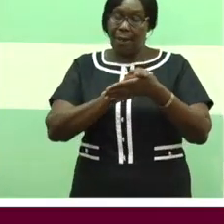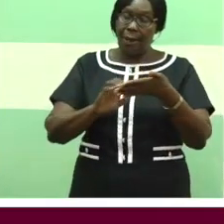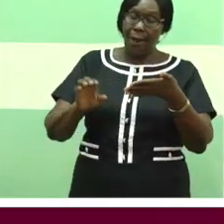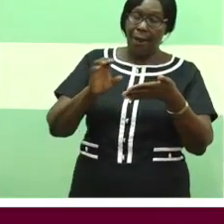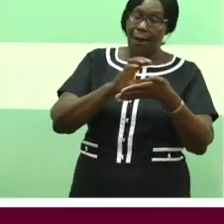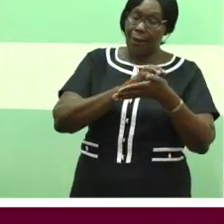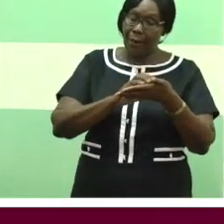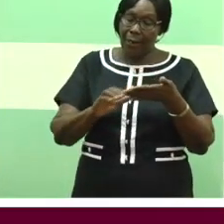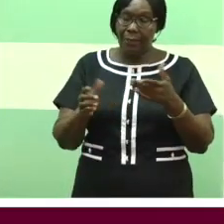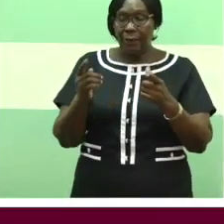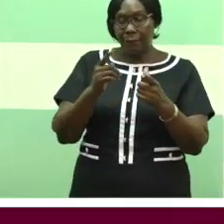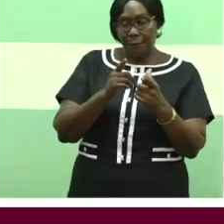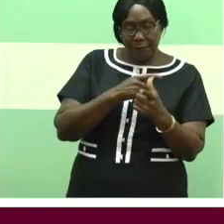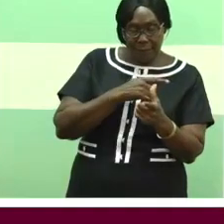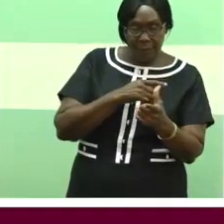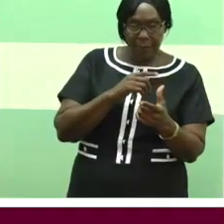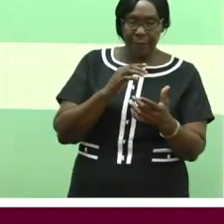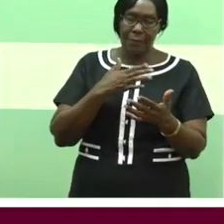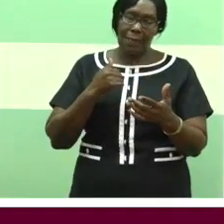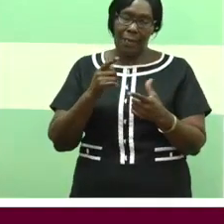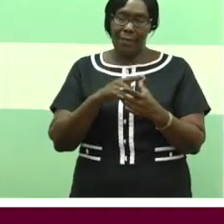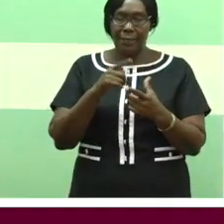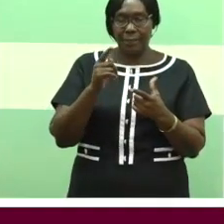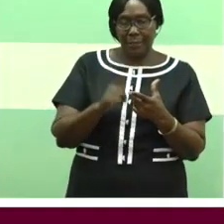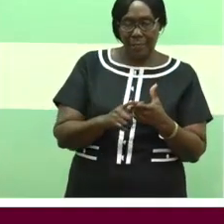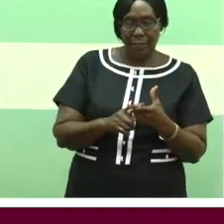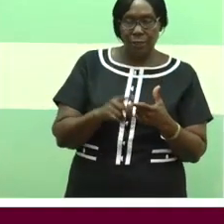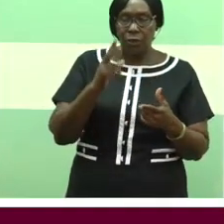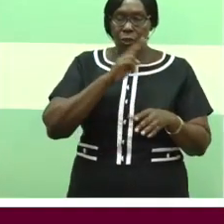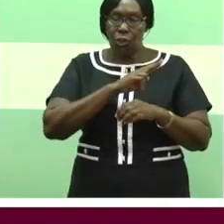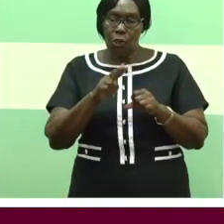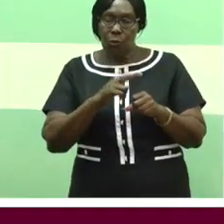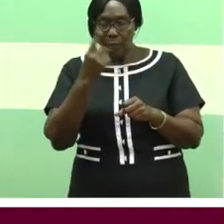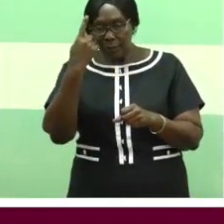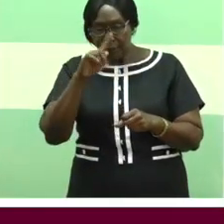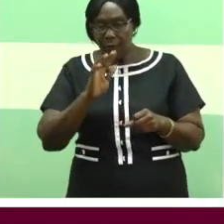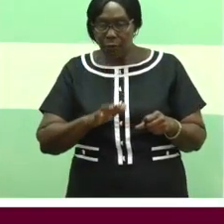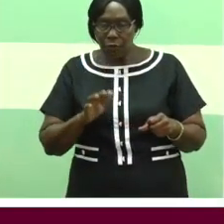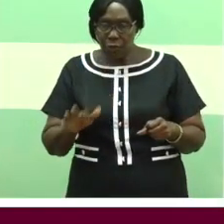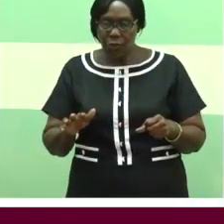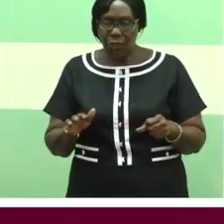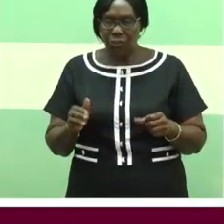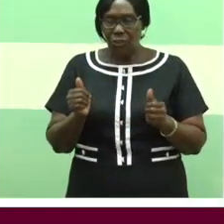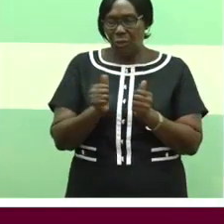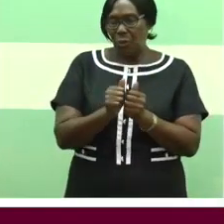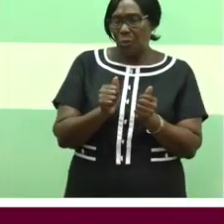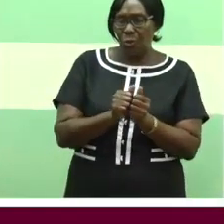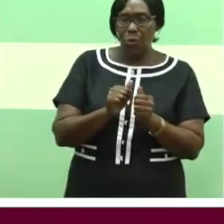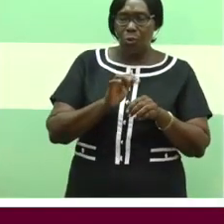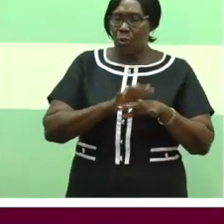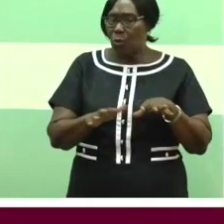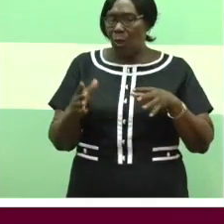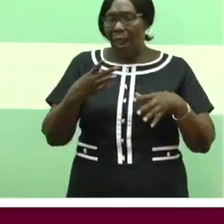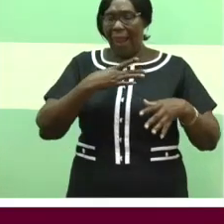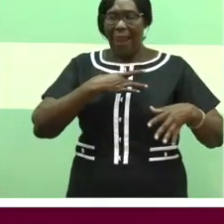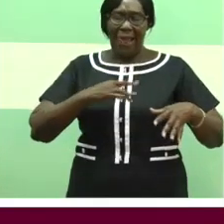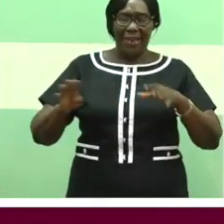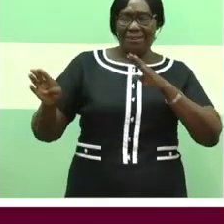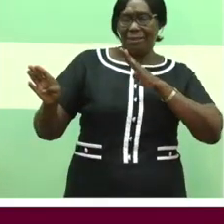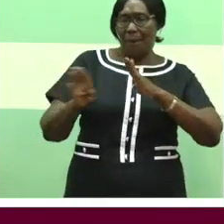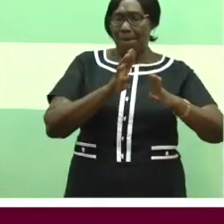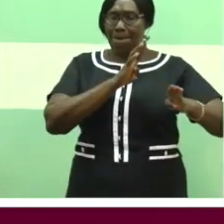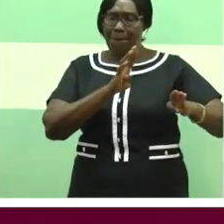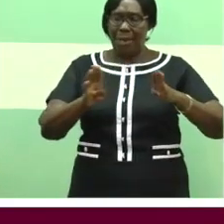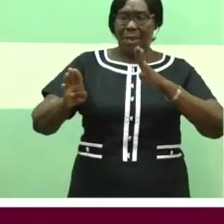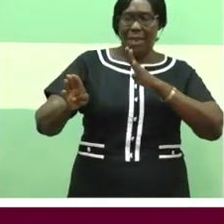have first and then. Now you would use this for students with extreme behavior issues.